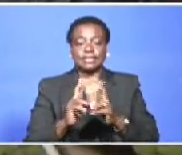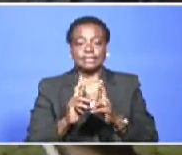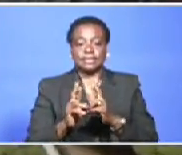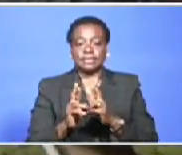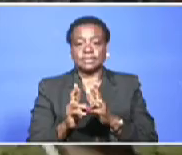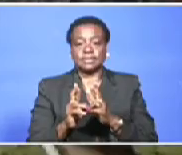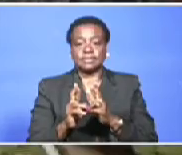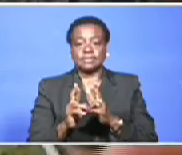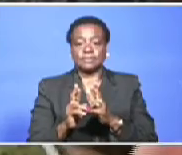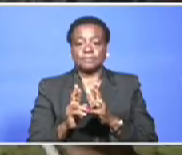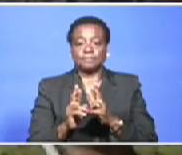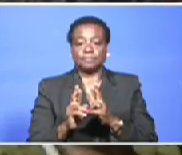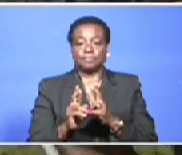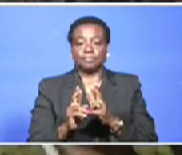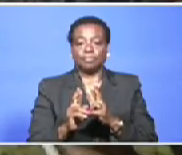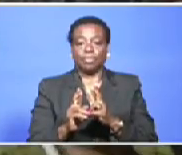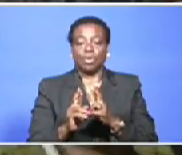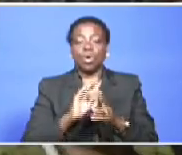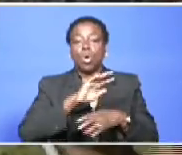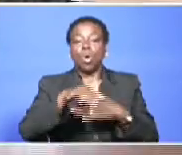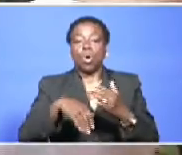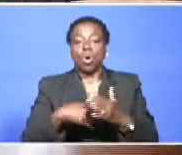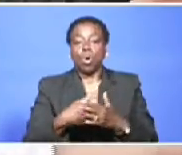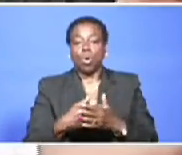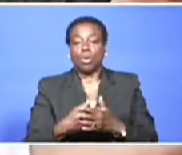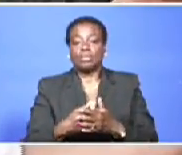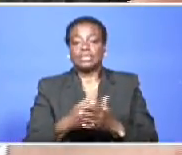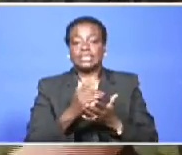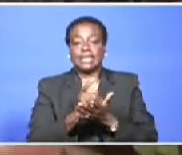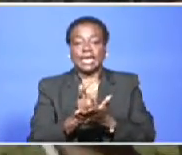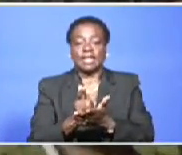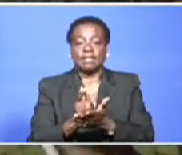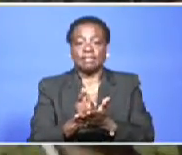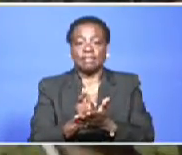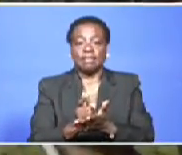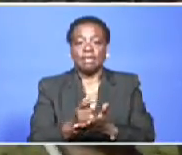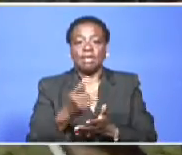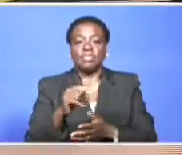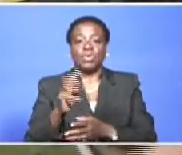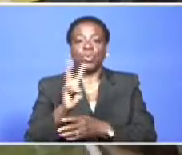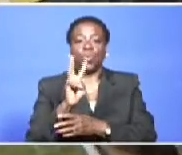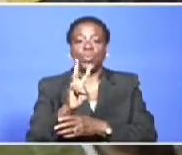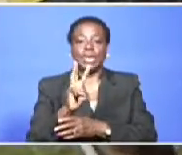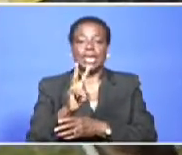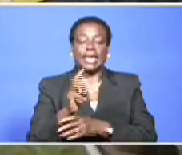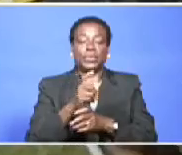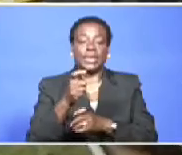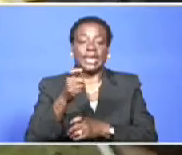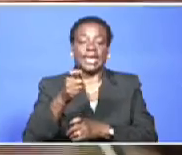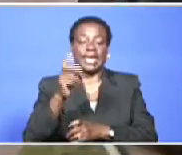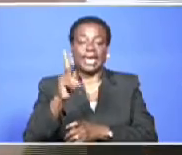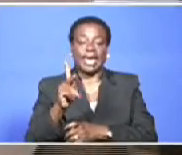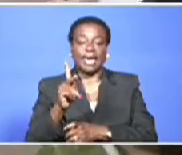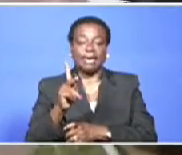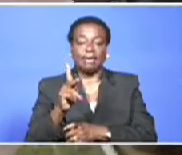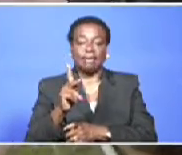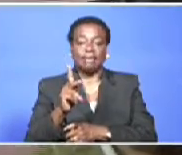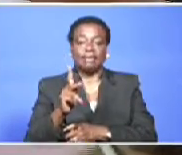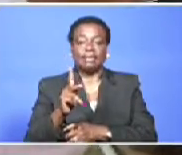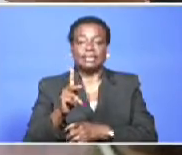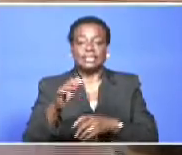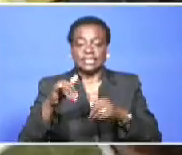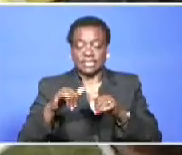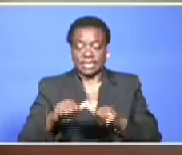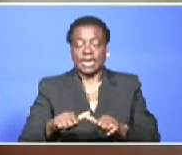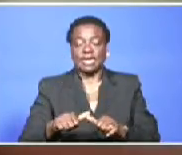on our past three regattas we had, all those who sail the Willie K still came up front. So I don't know if it's the boat or the captain, but the Willie K still be up in the top